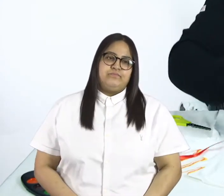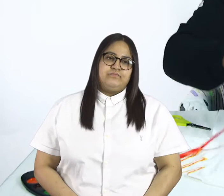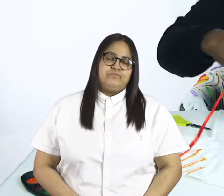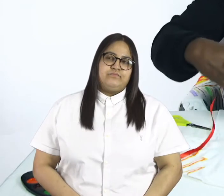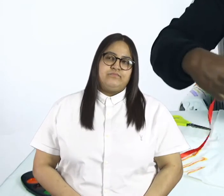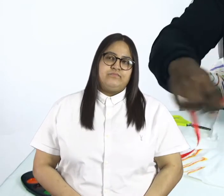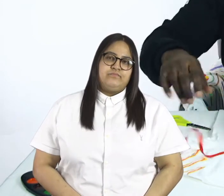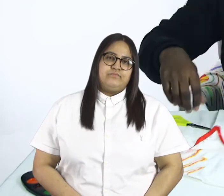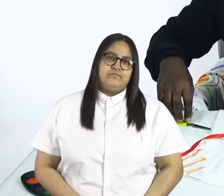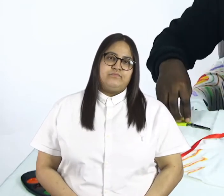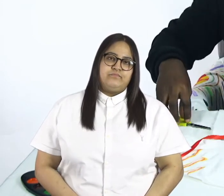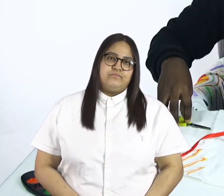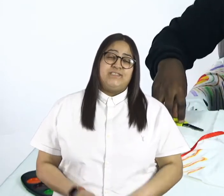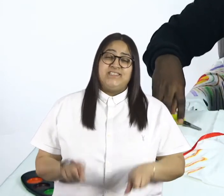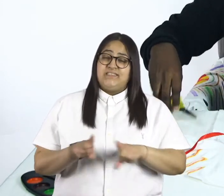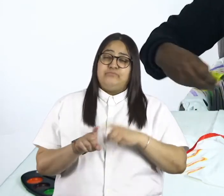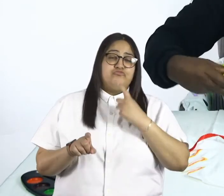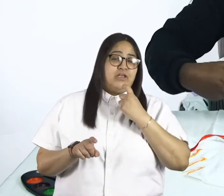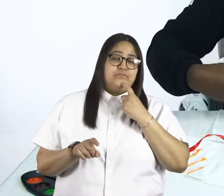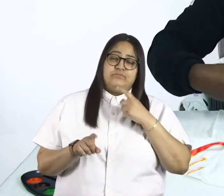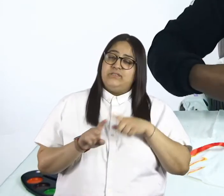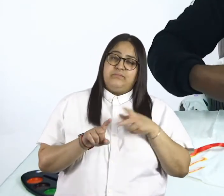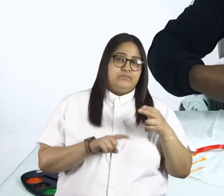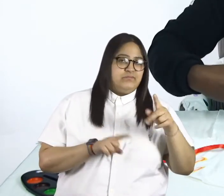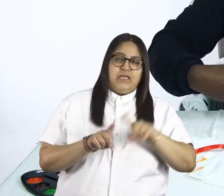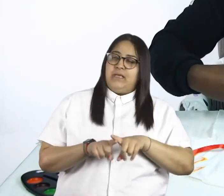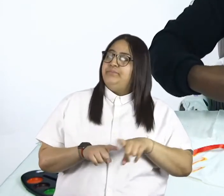then I'm going to do the same with the red ribbon.